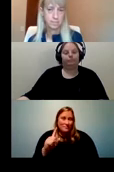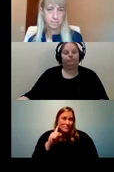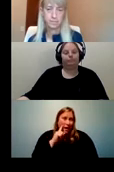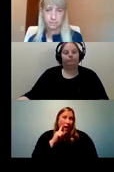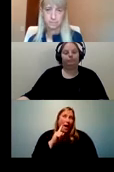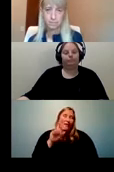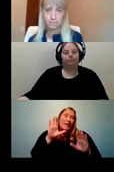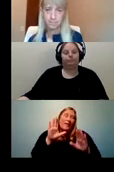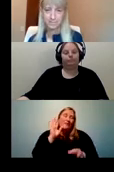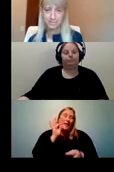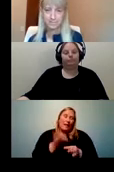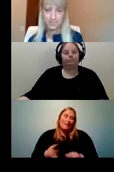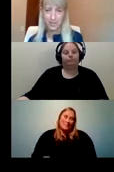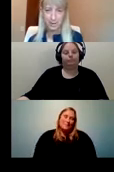faith.